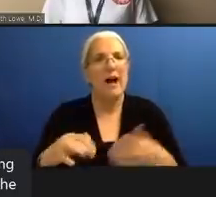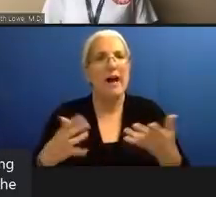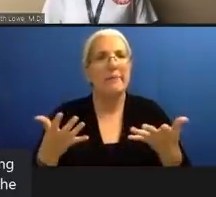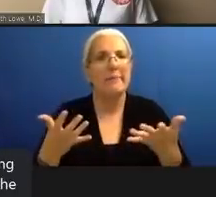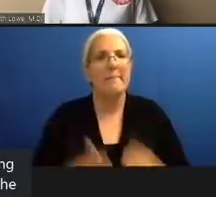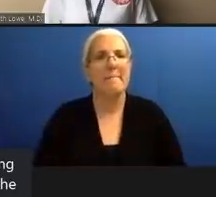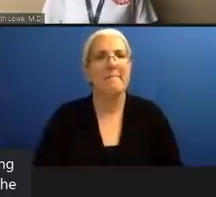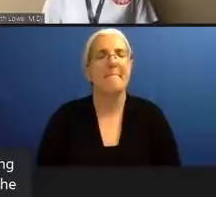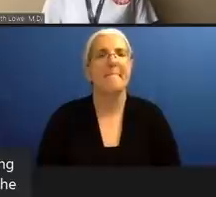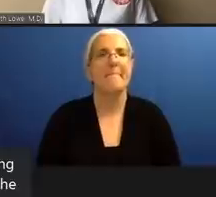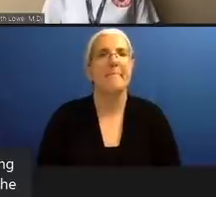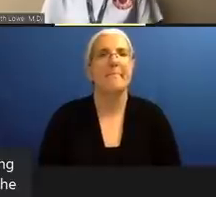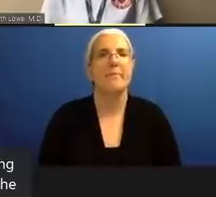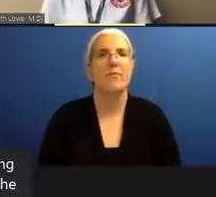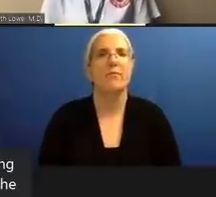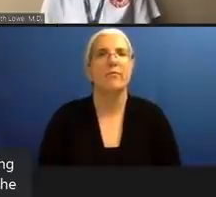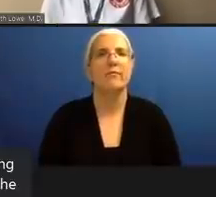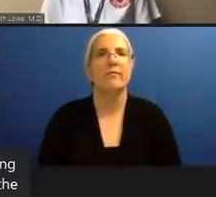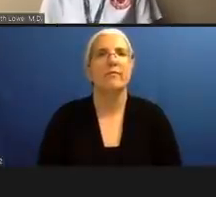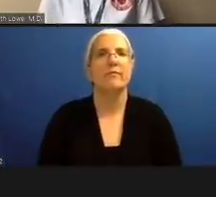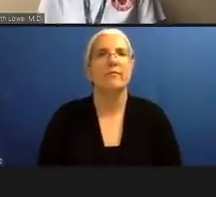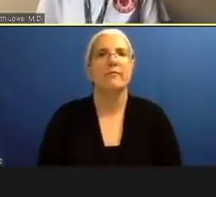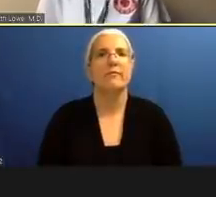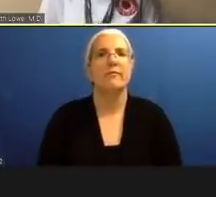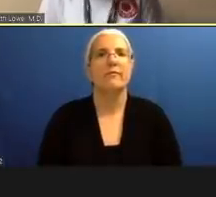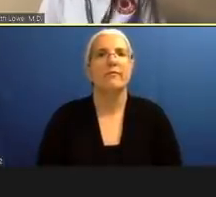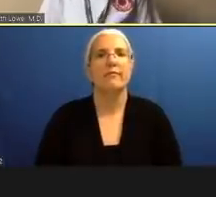You want to take that, Liz?